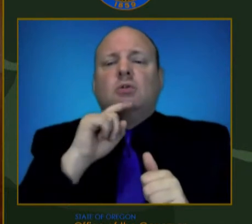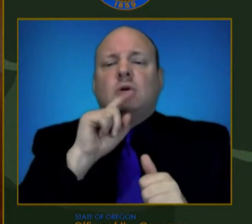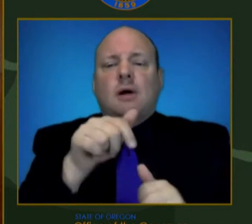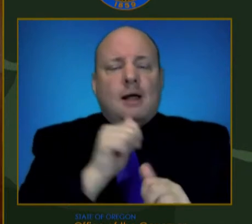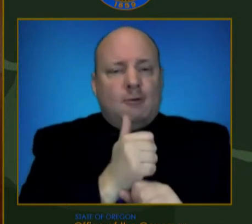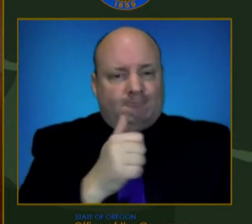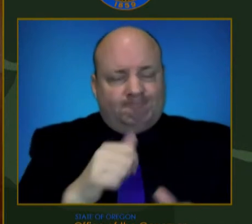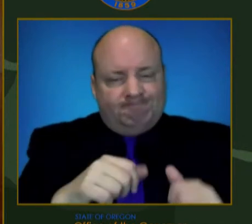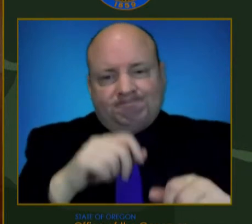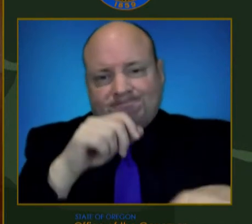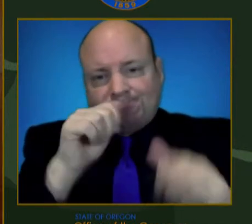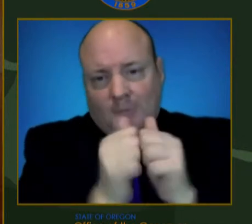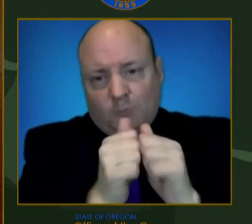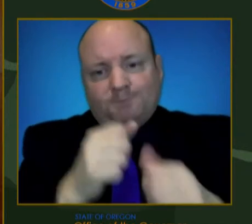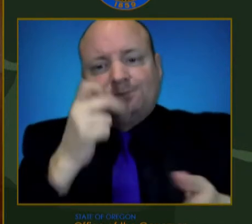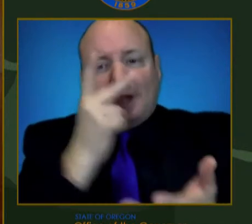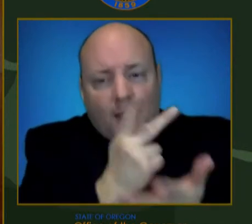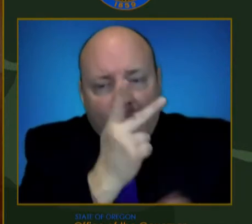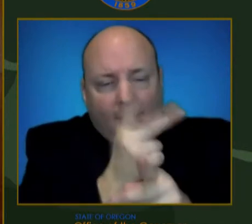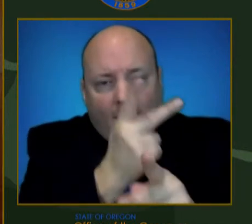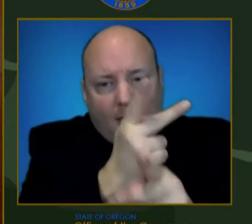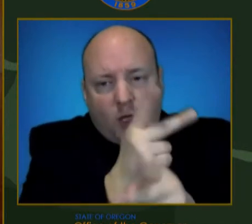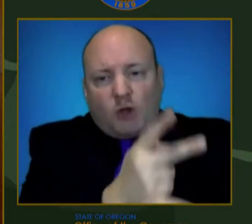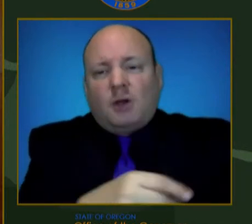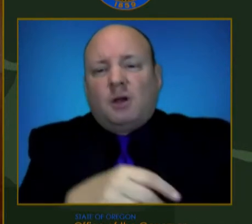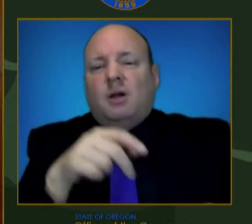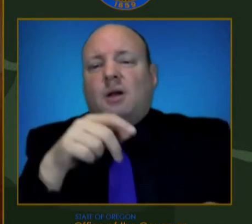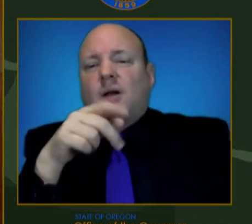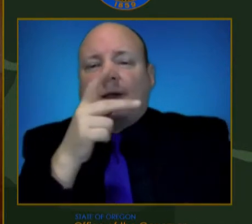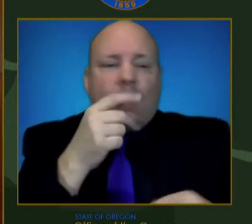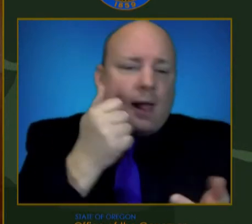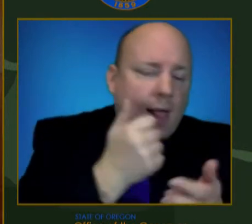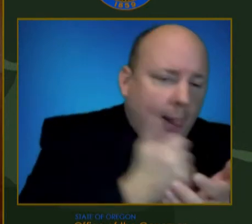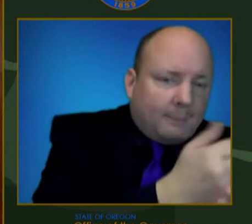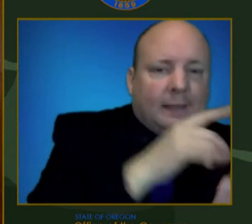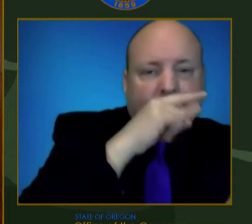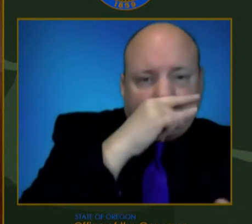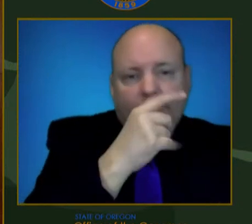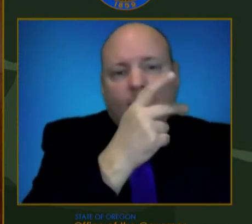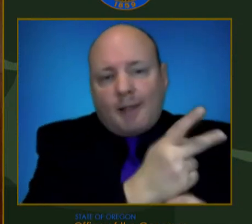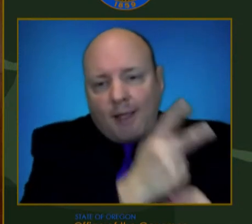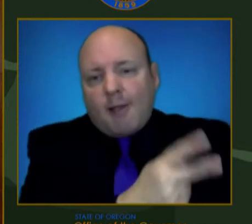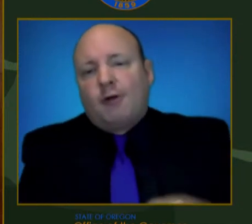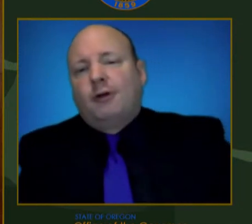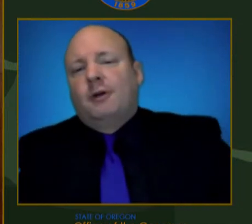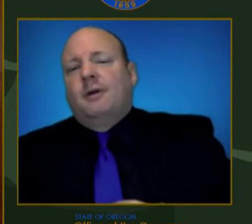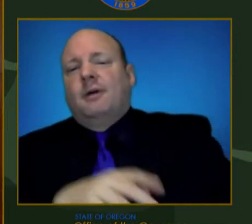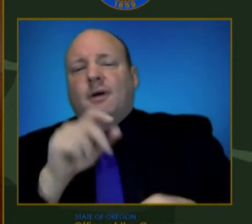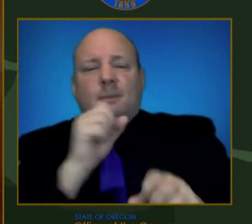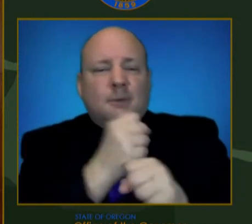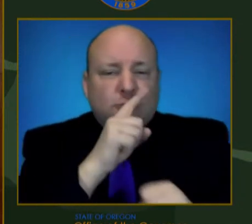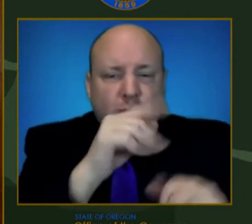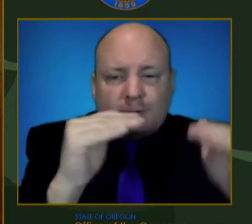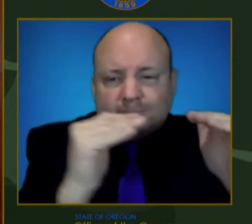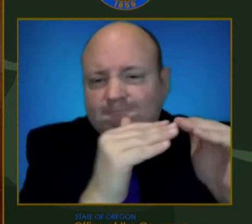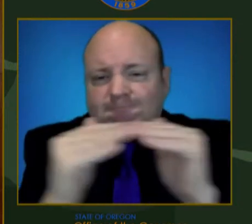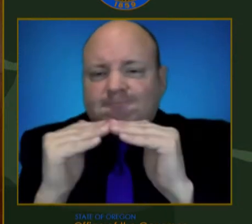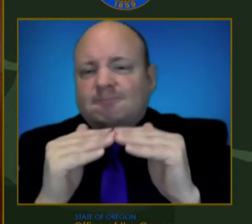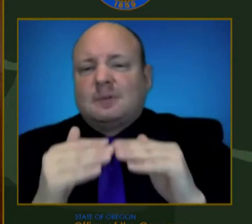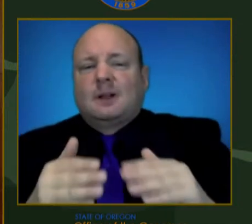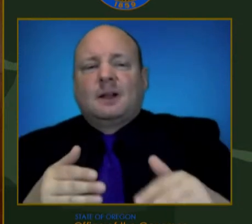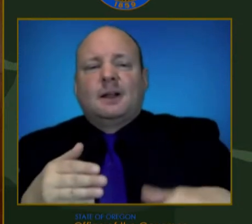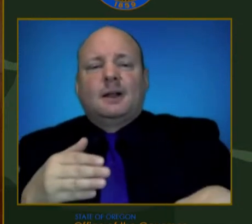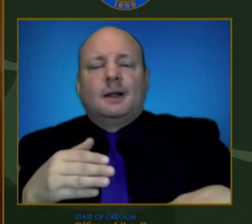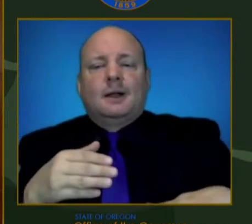can go to work knowing their kids are cared for. And I will marshal my colleagues to once again make a